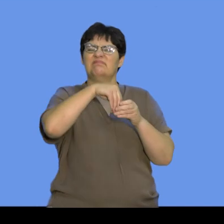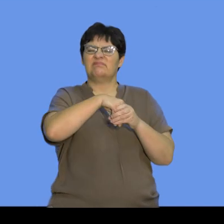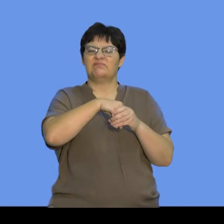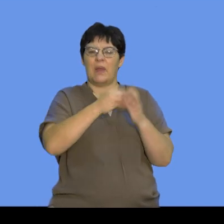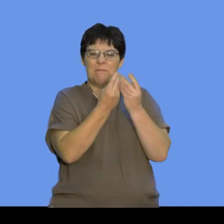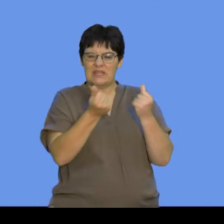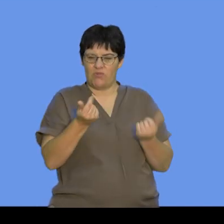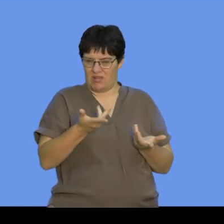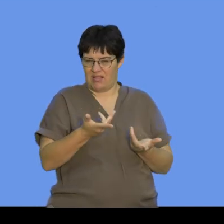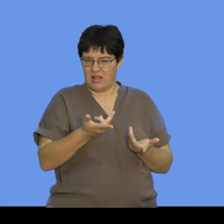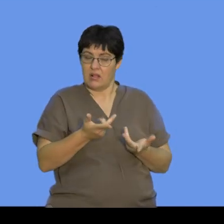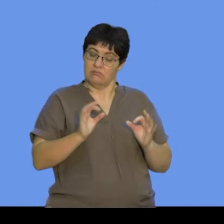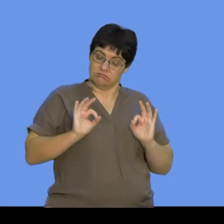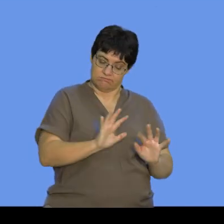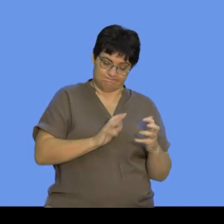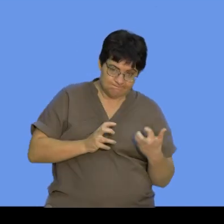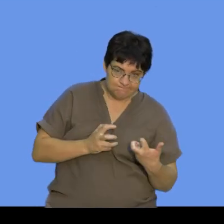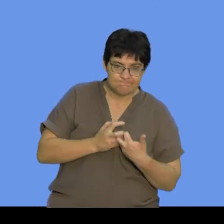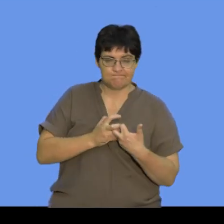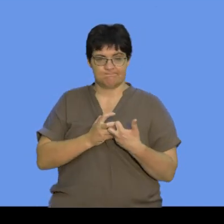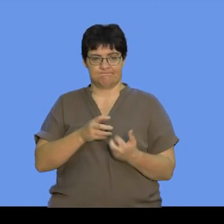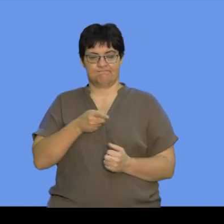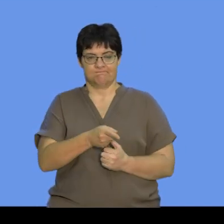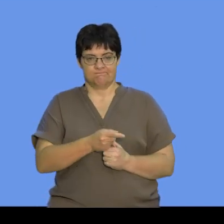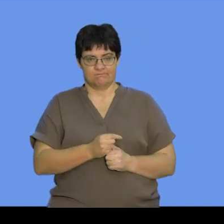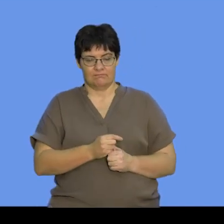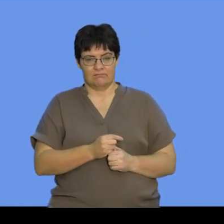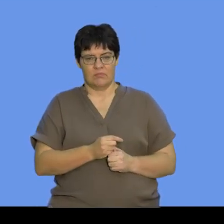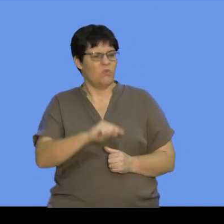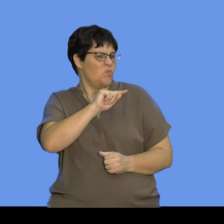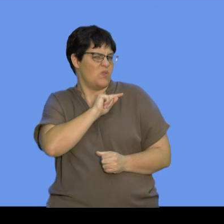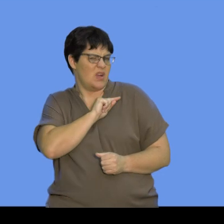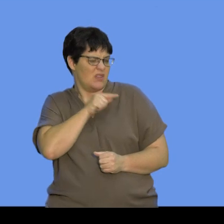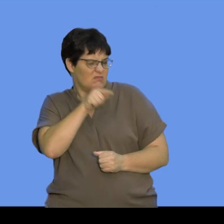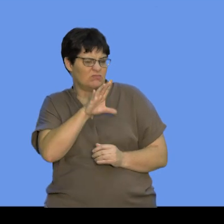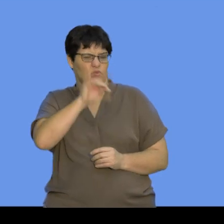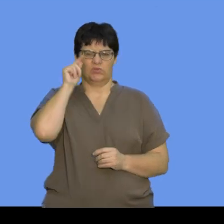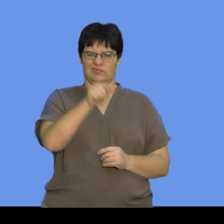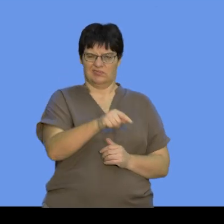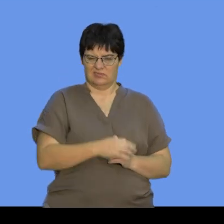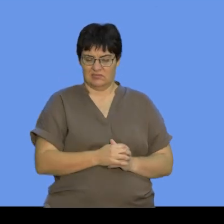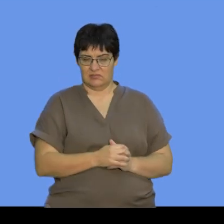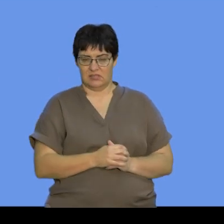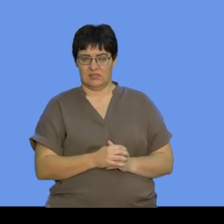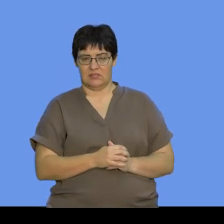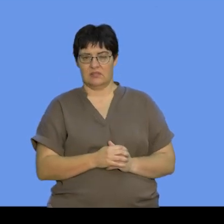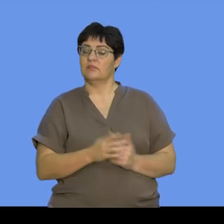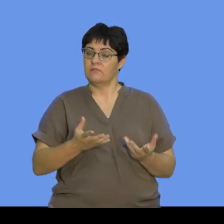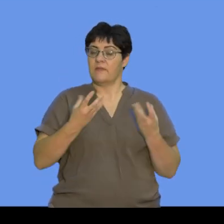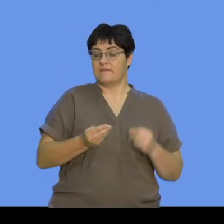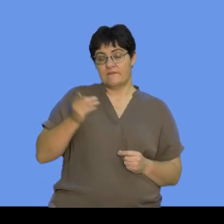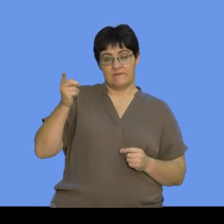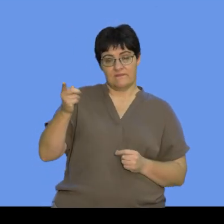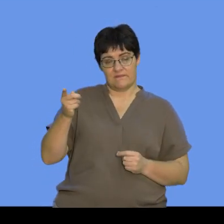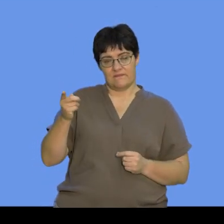is ideal or suitable, okay? And what could be the reason for your choice? Already alongside, we've got,